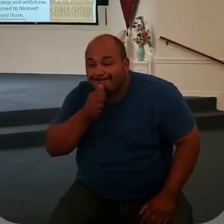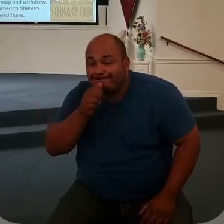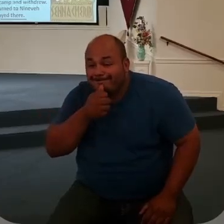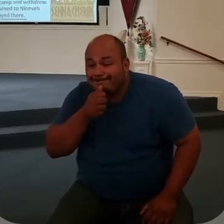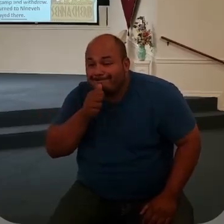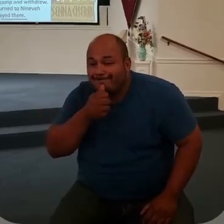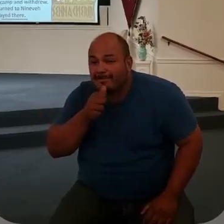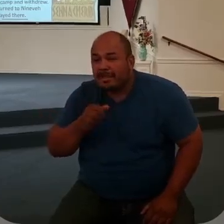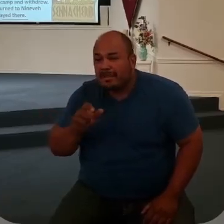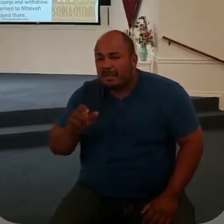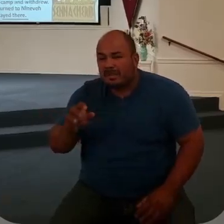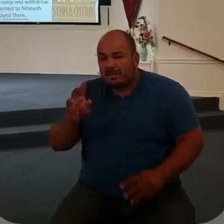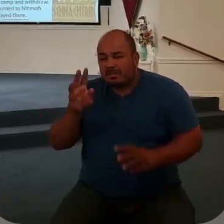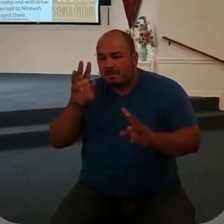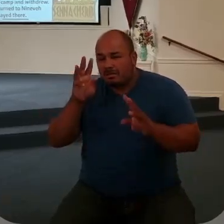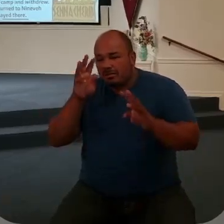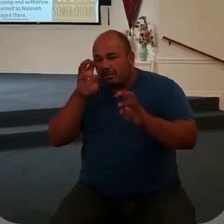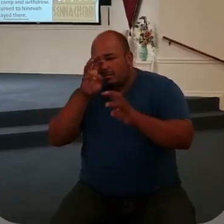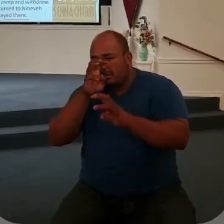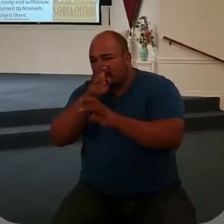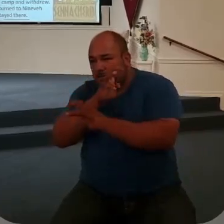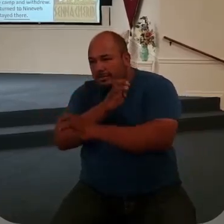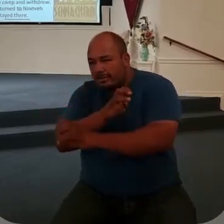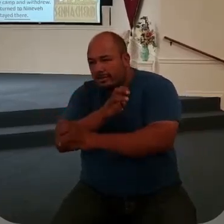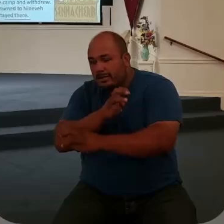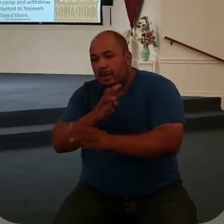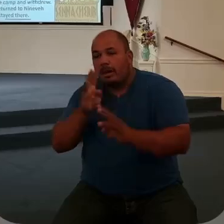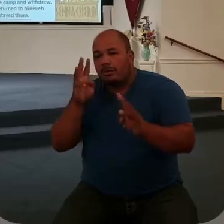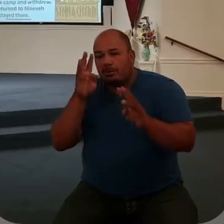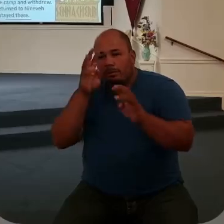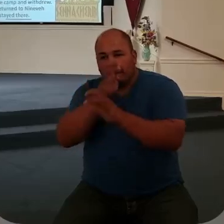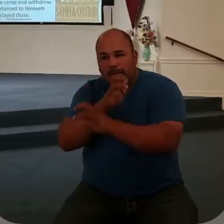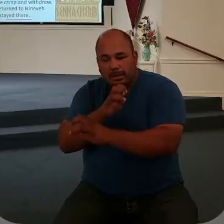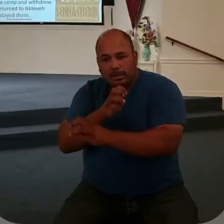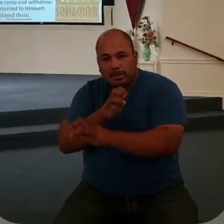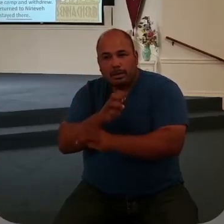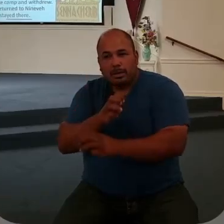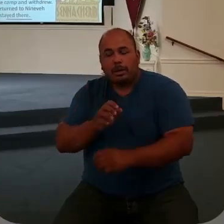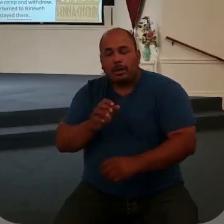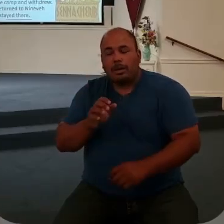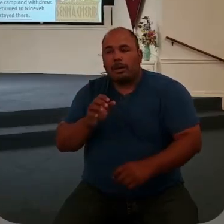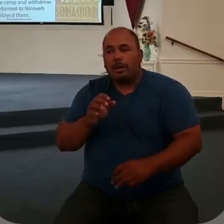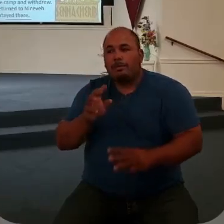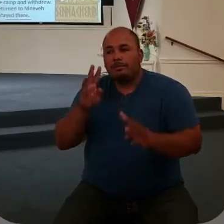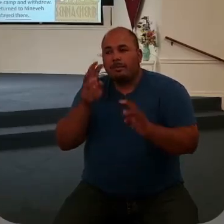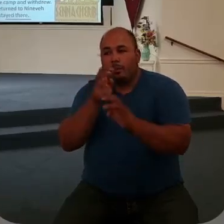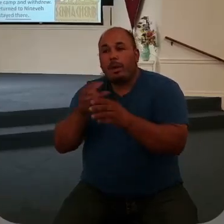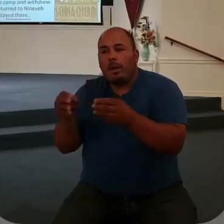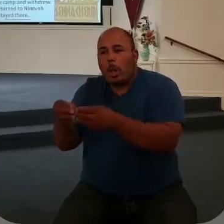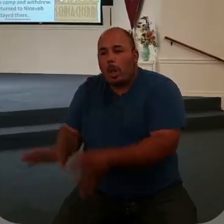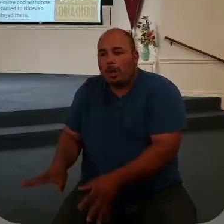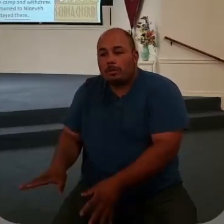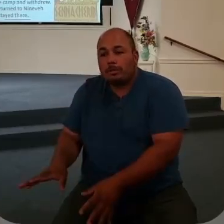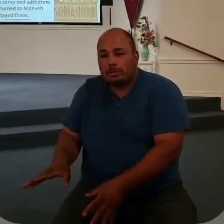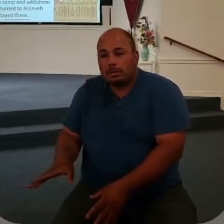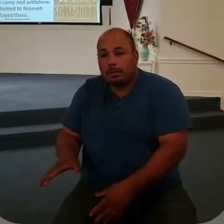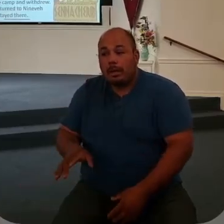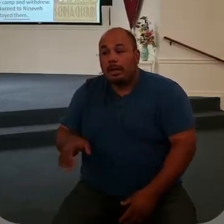night. He gives credit to an Egyptian god, but the Bible gives credit to the angel sent by our